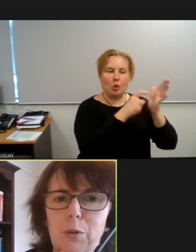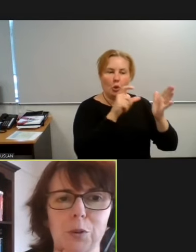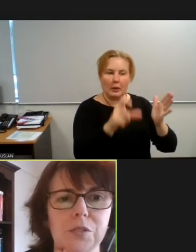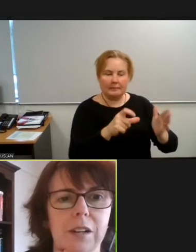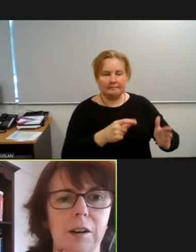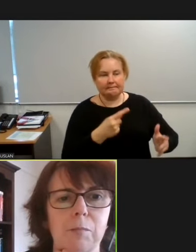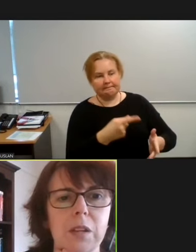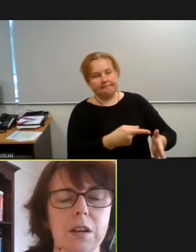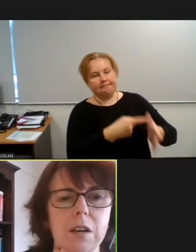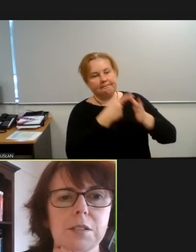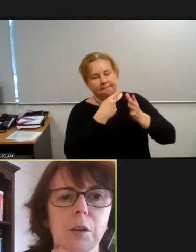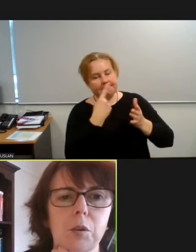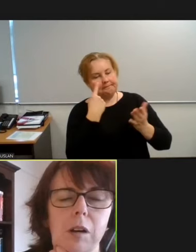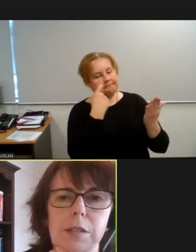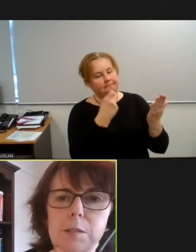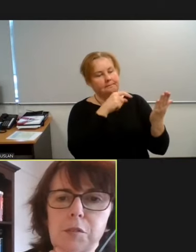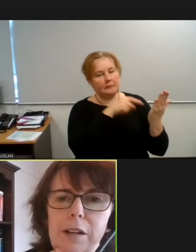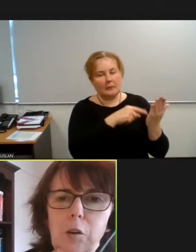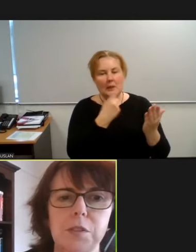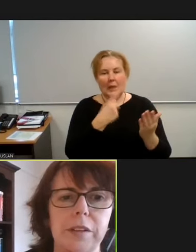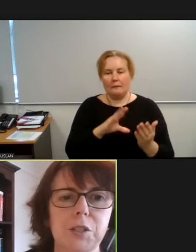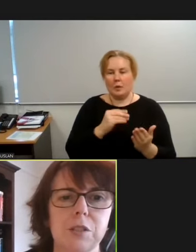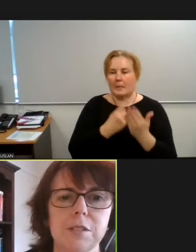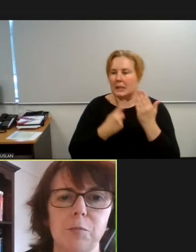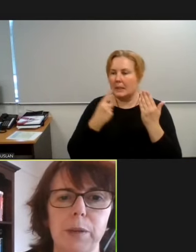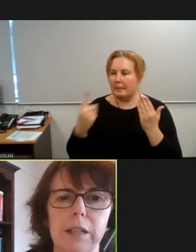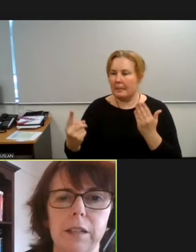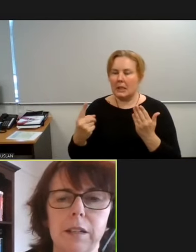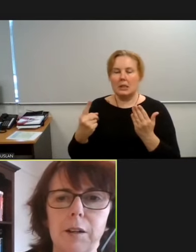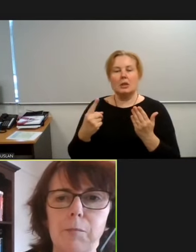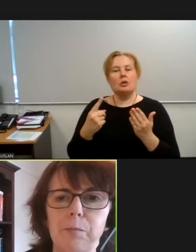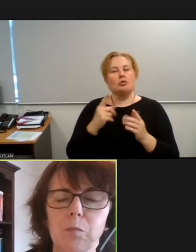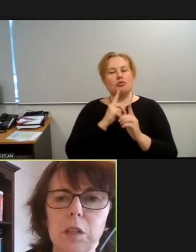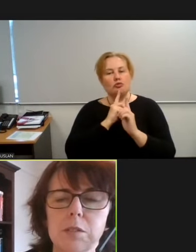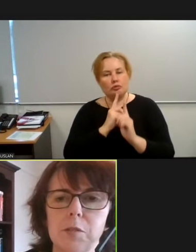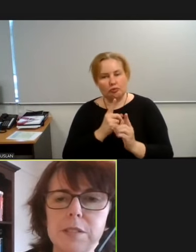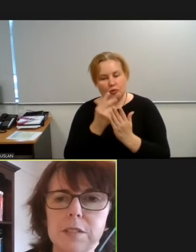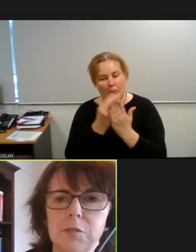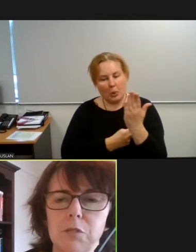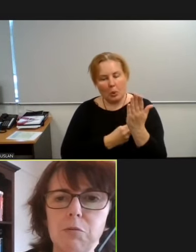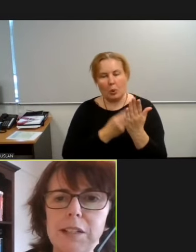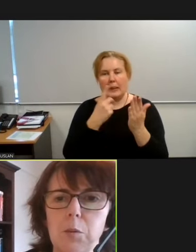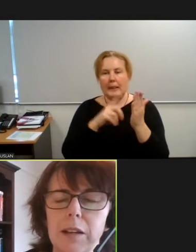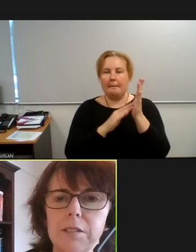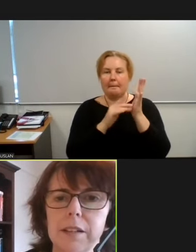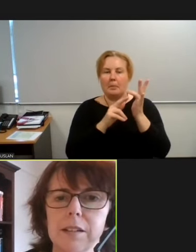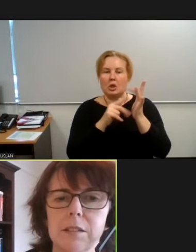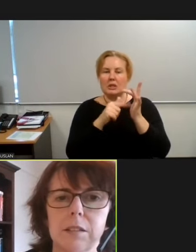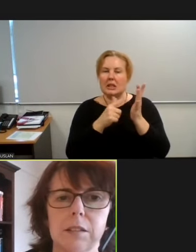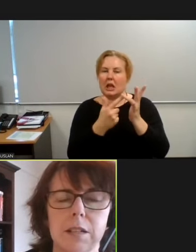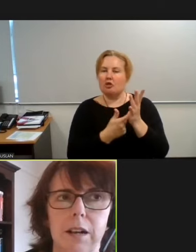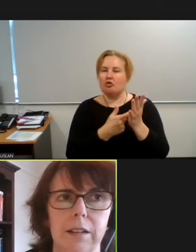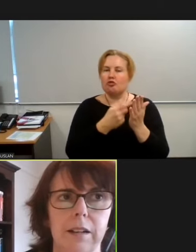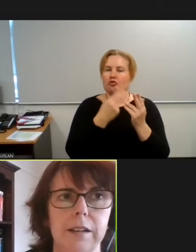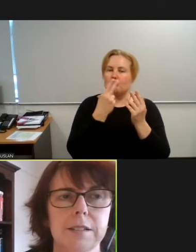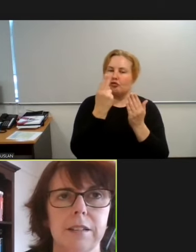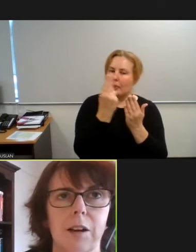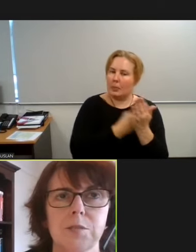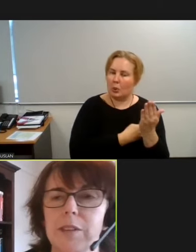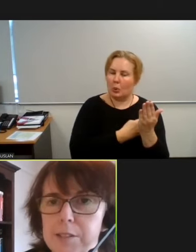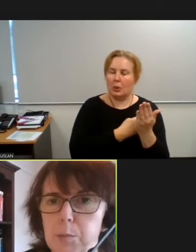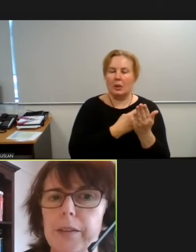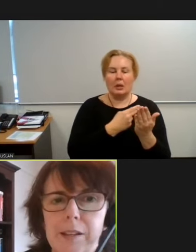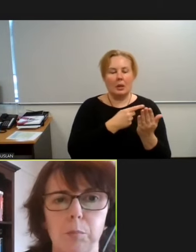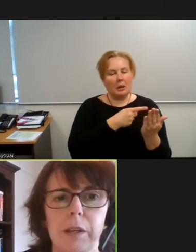monitor reports. So, I mean, some of my observations have been services have done really well, I think, to highlight